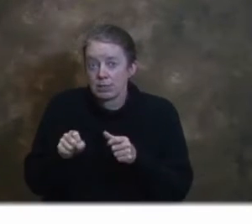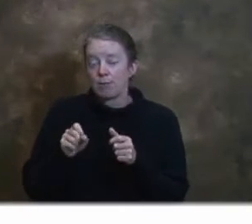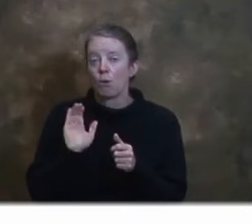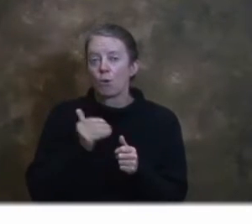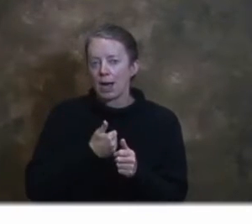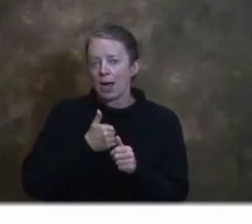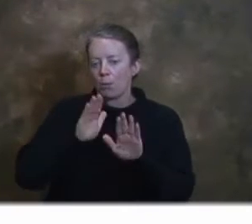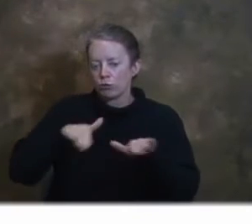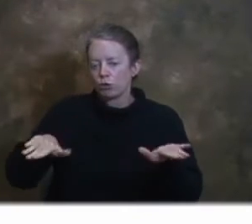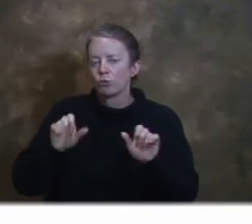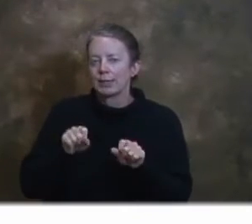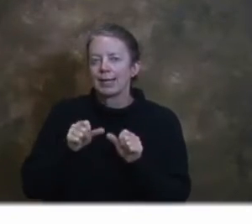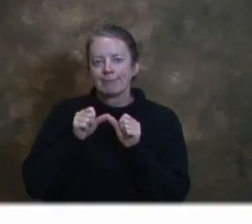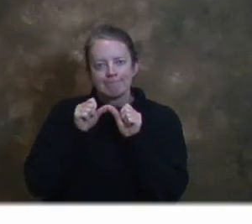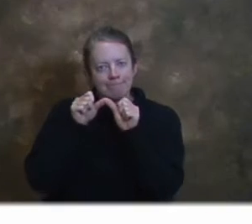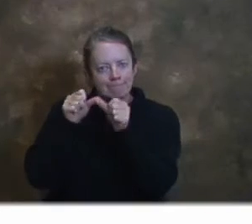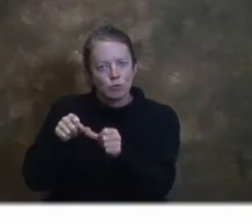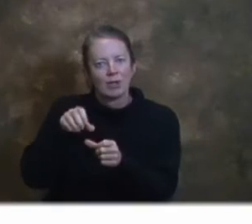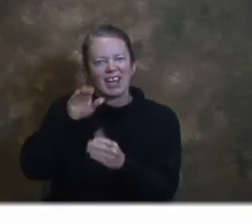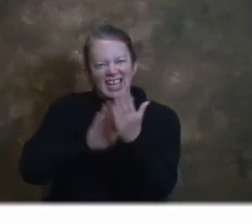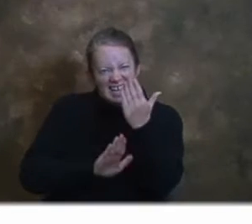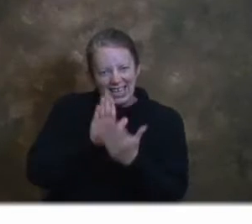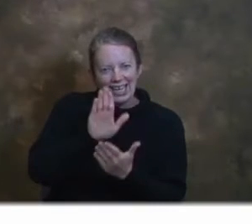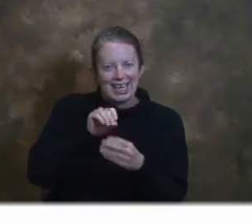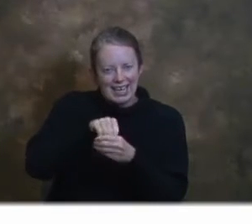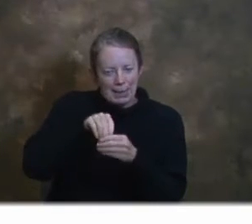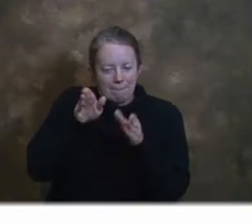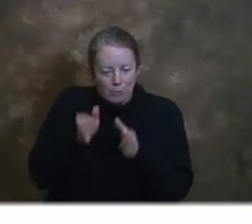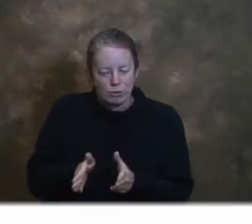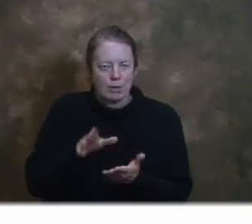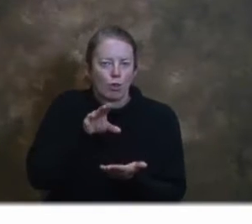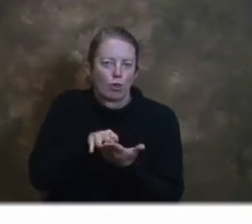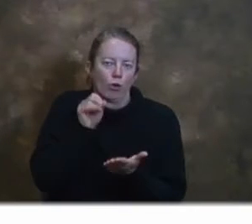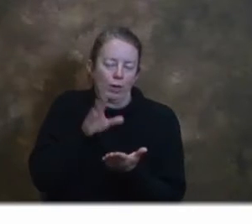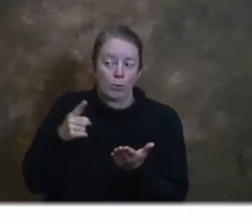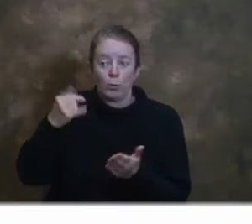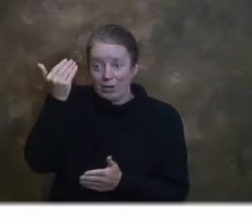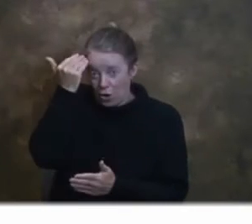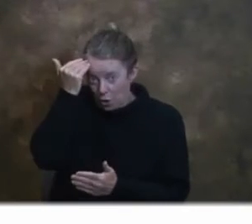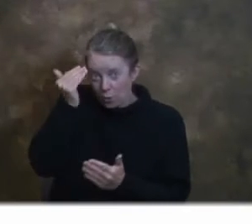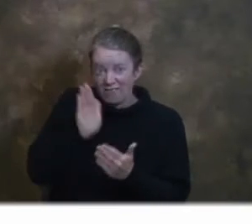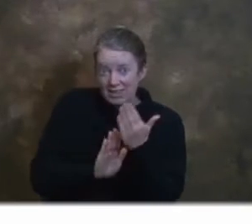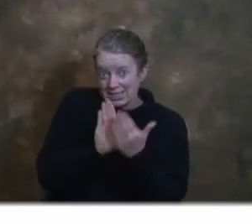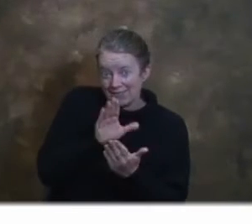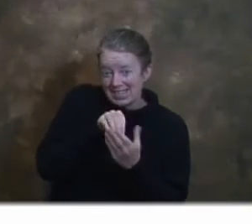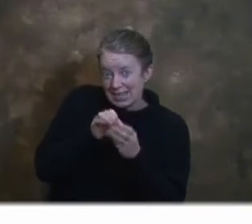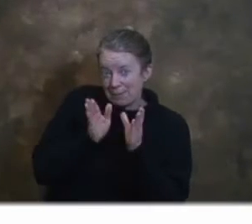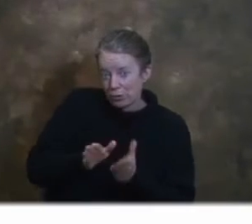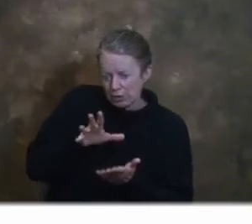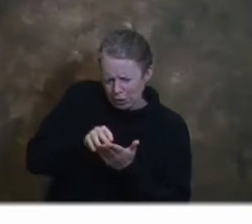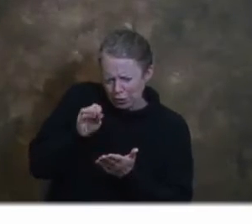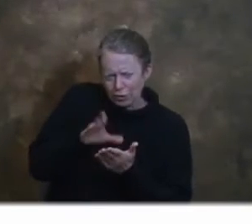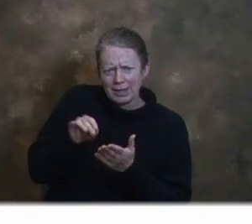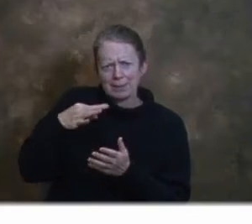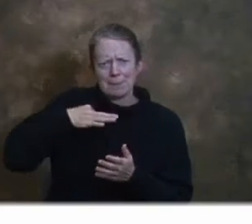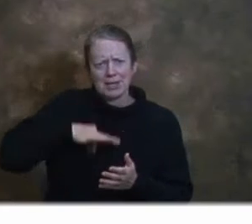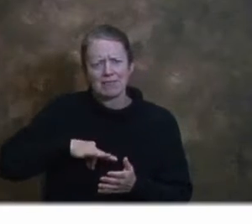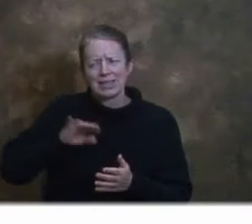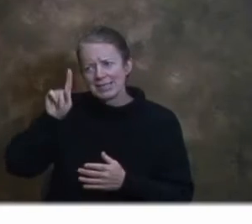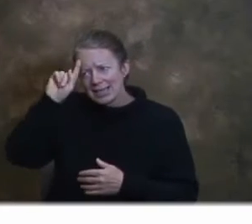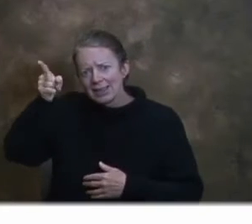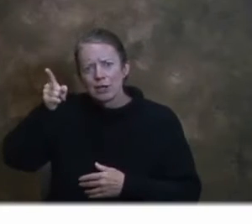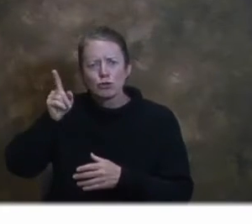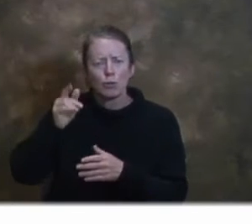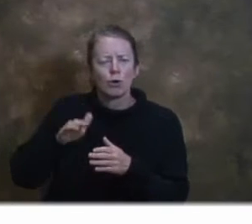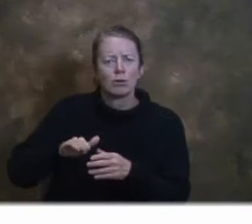remain in-person learning, which we know is not only beneficial for their intellectual growth, but also their social and emotional health.